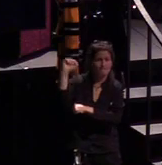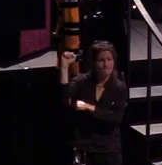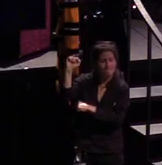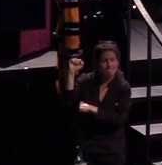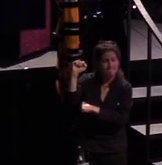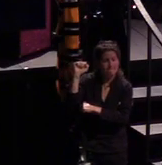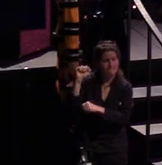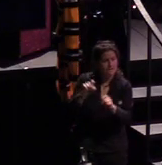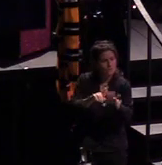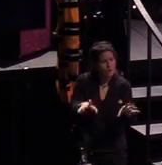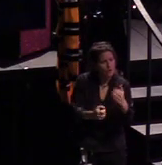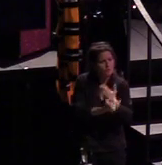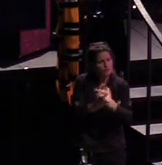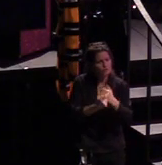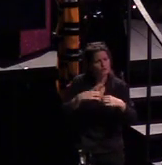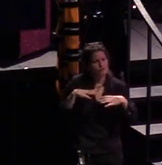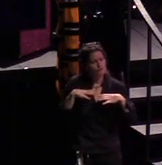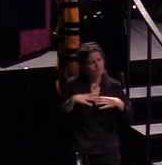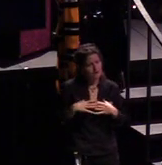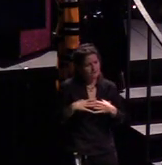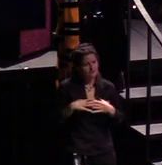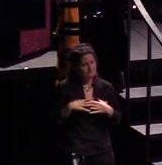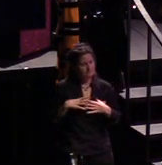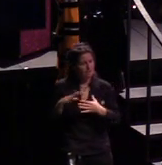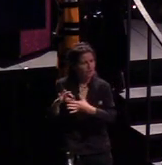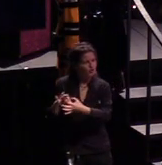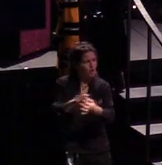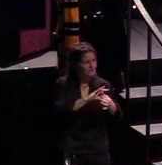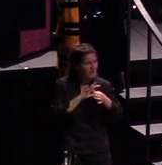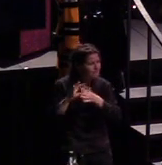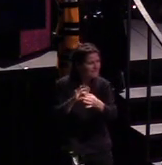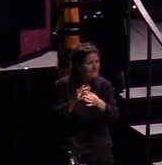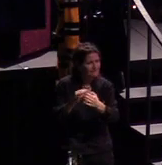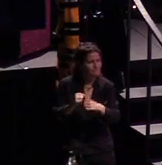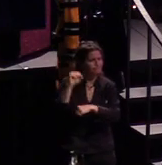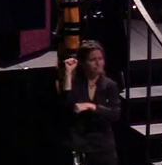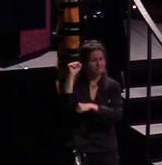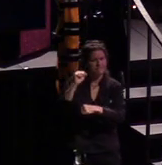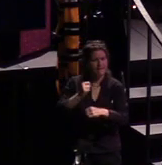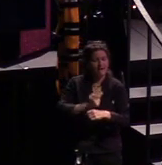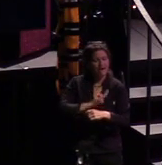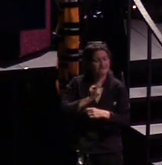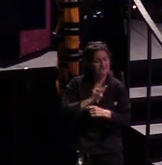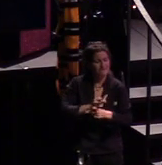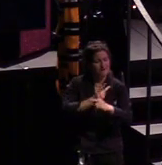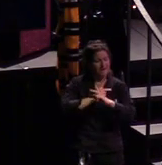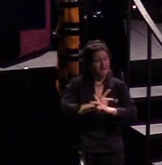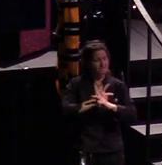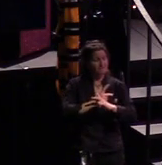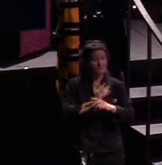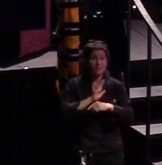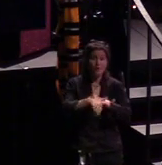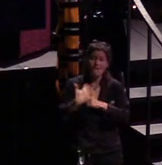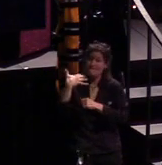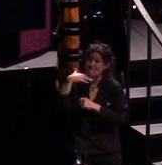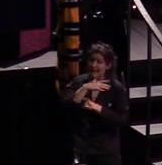opportunities for rest solidarity self-care over 500 visitors